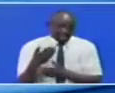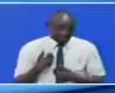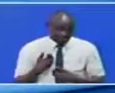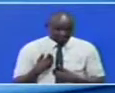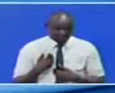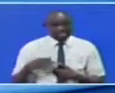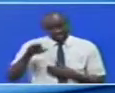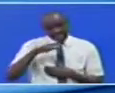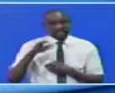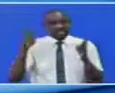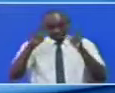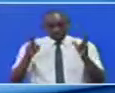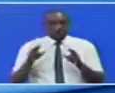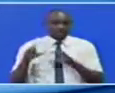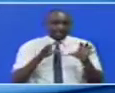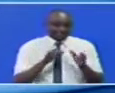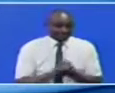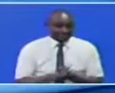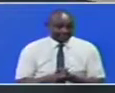the regional markets.